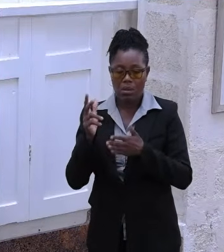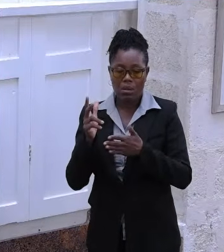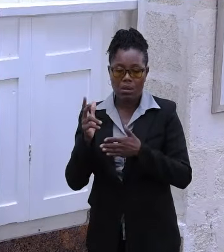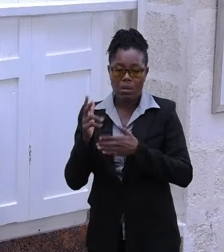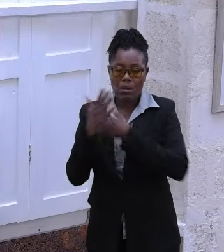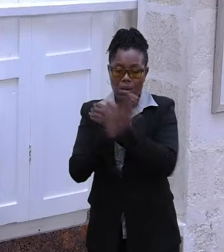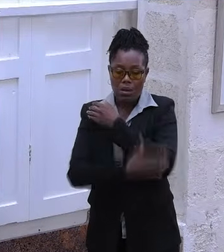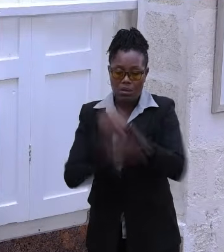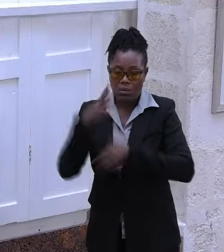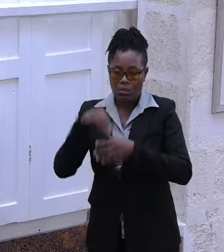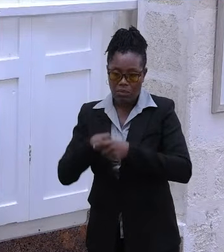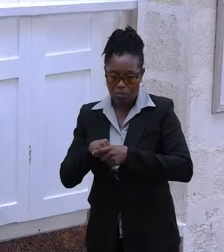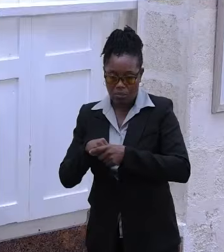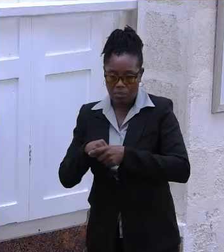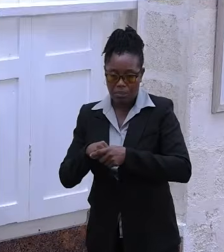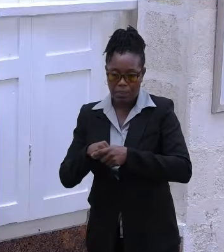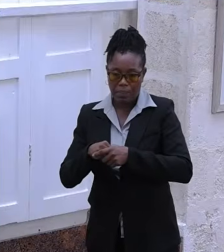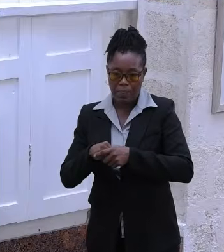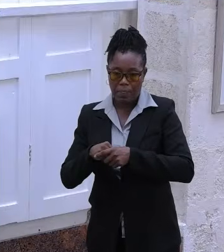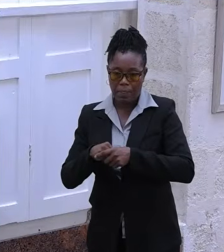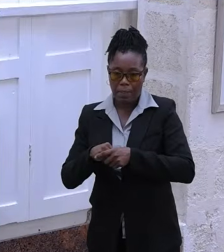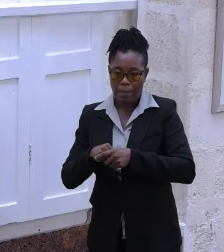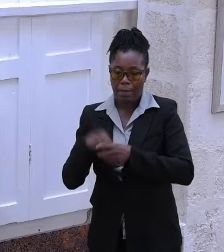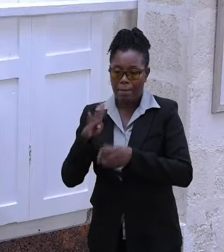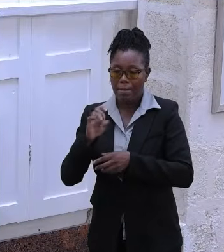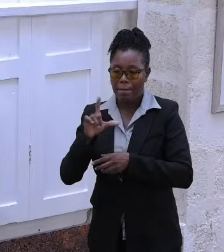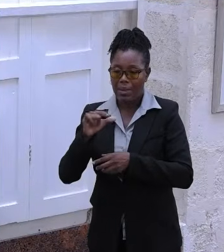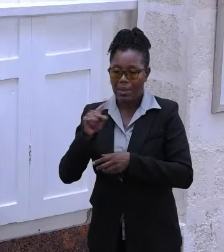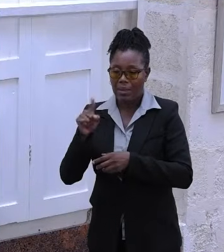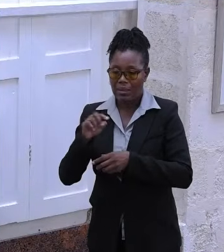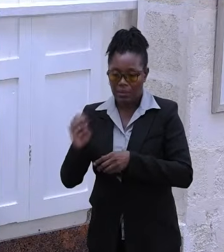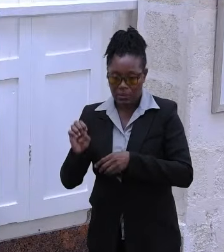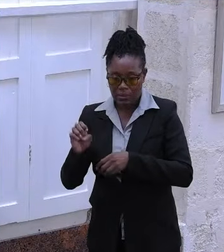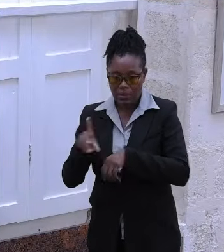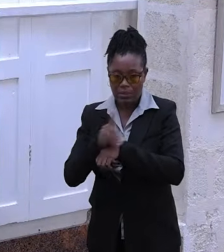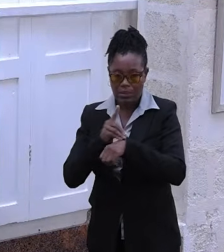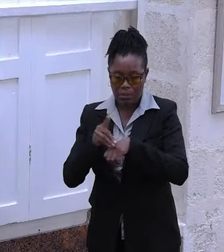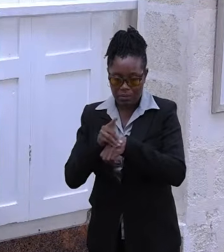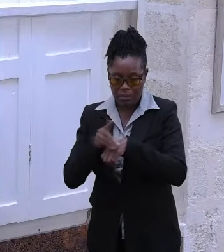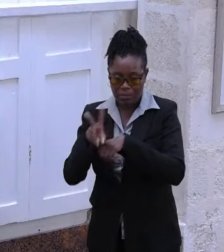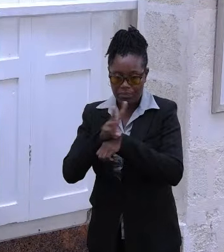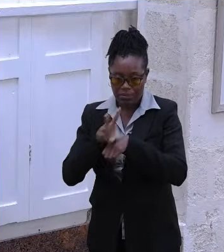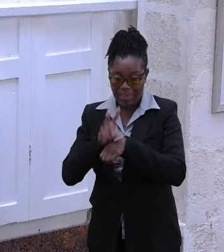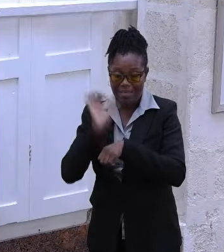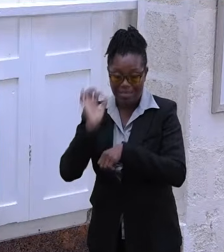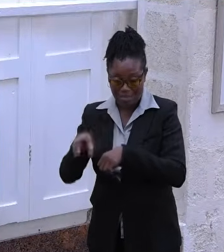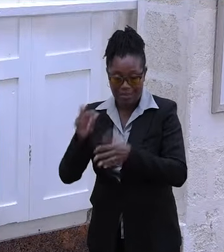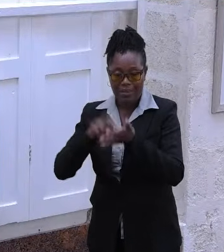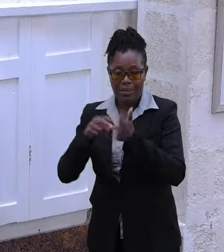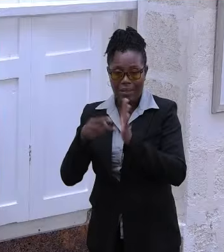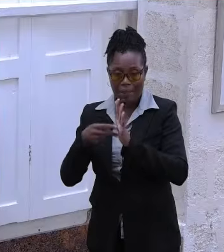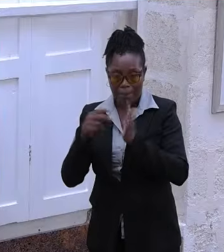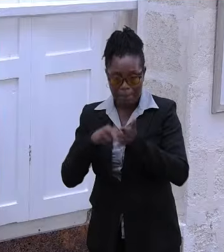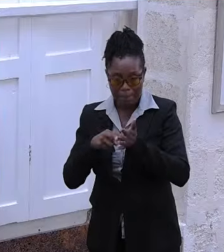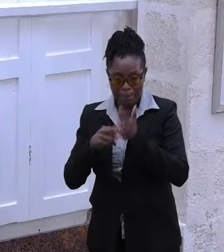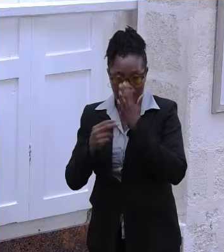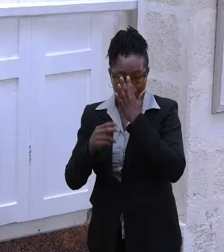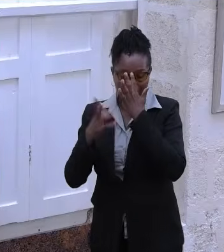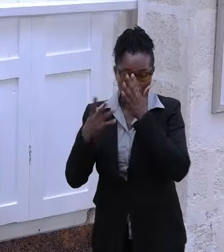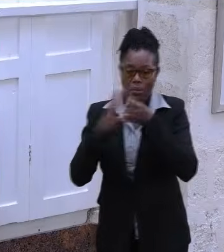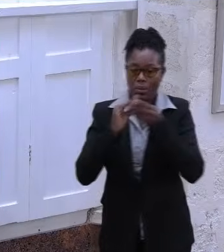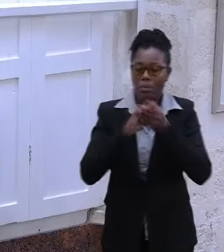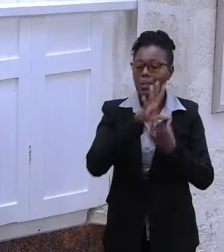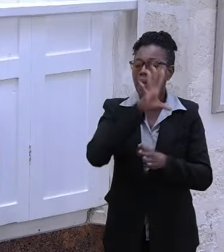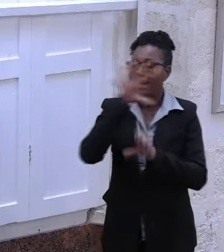Belize, Dominica, and St. Vincent. That was what I was referring to. I was not referring to the current bill. So that power is completely within the